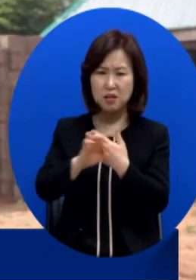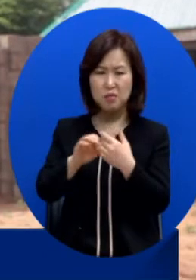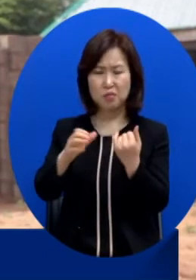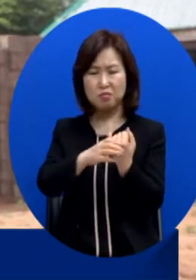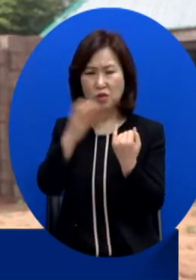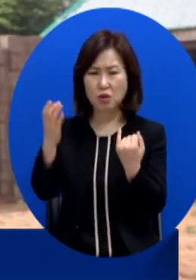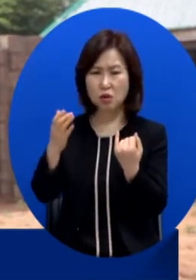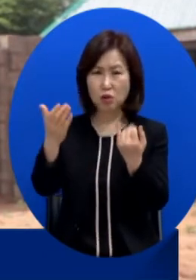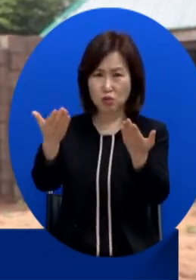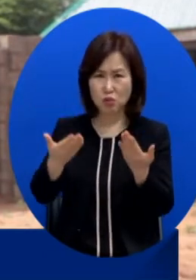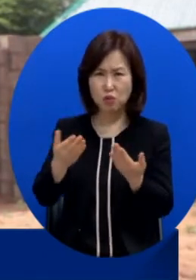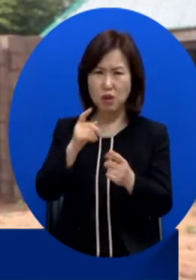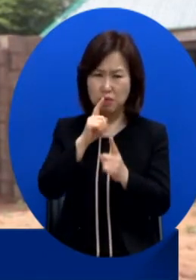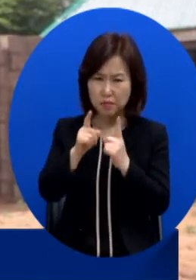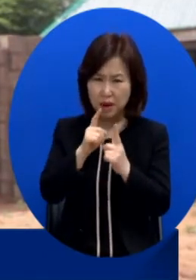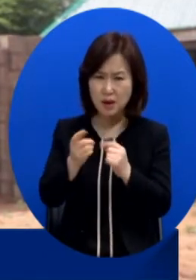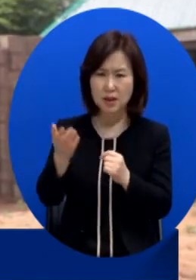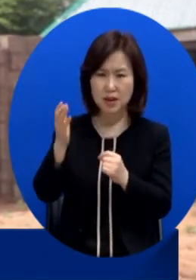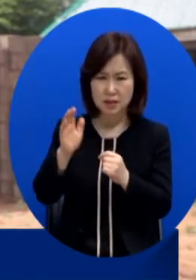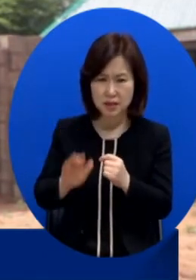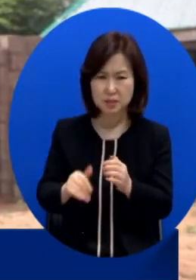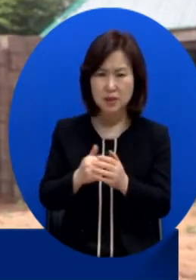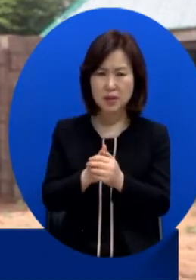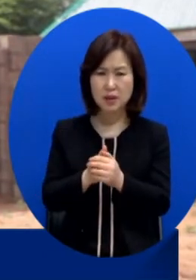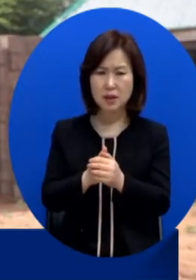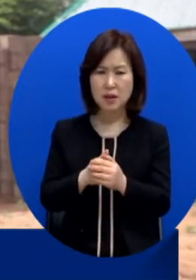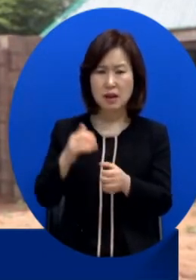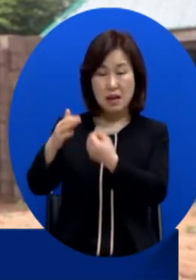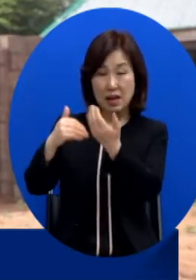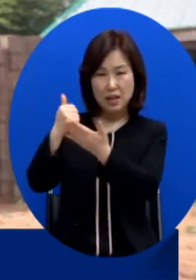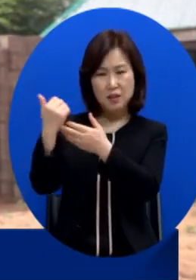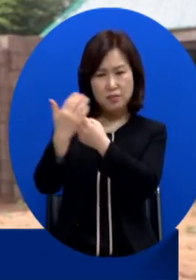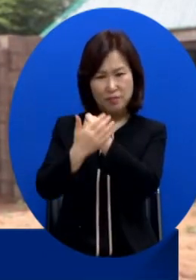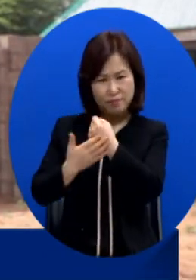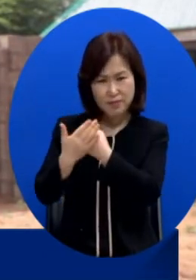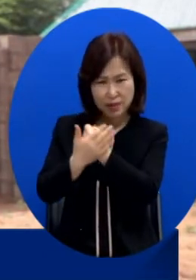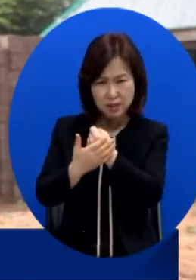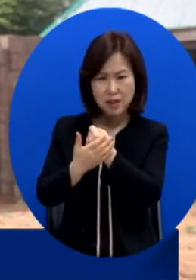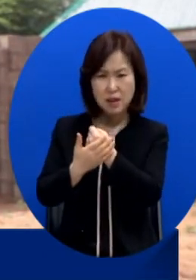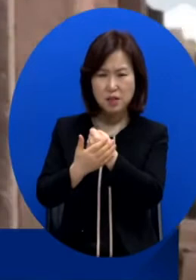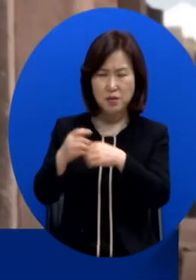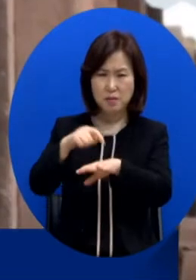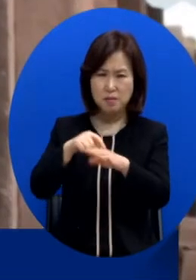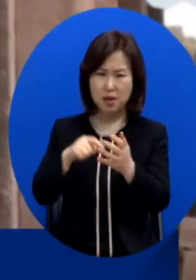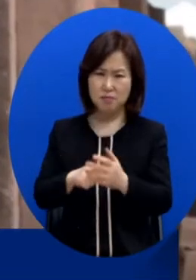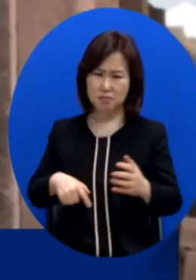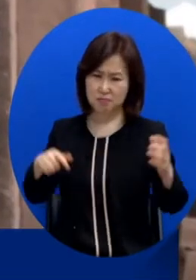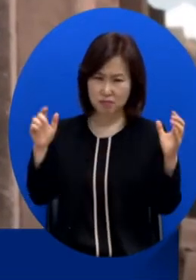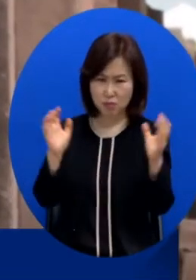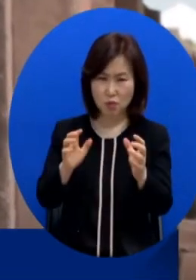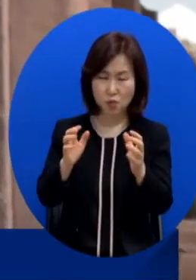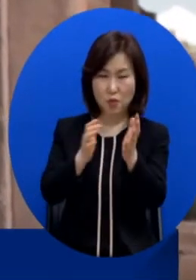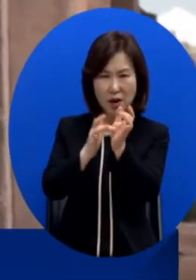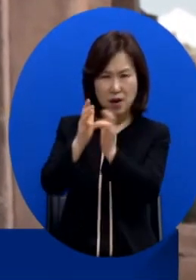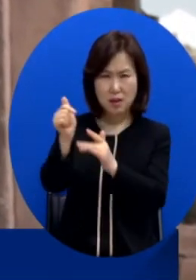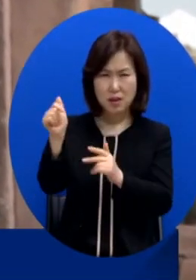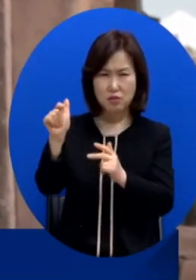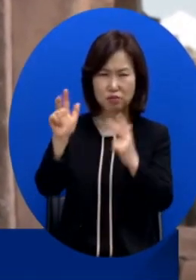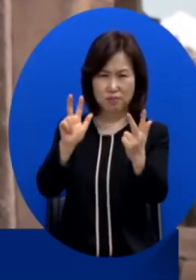stay with our women and have freedom. And by his grace, we all join our